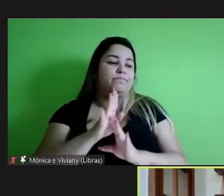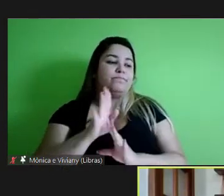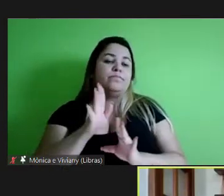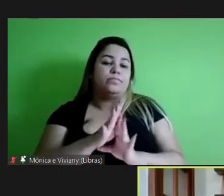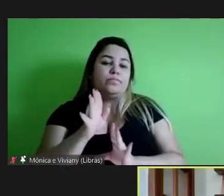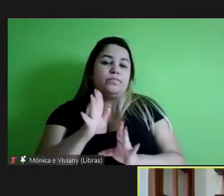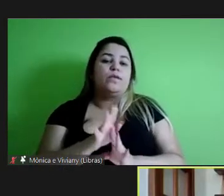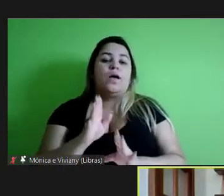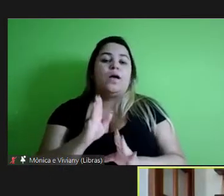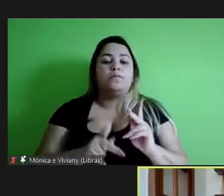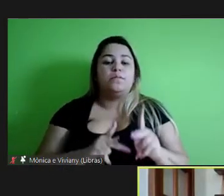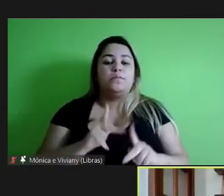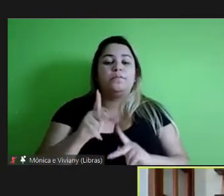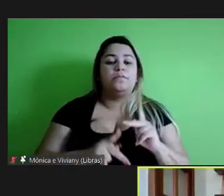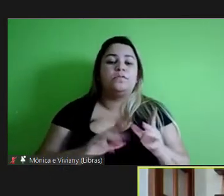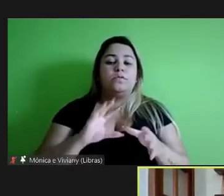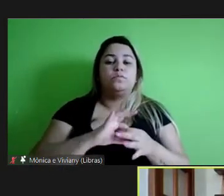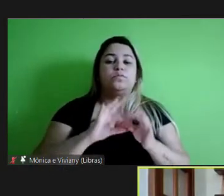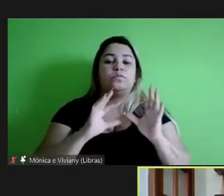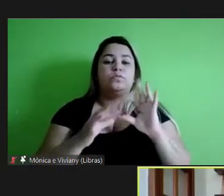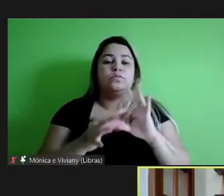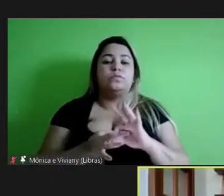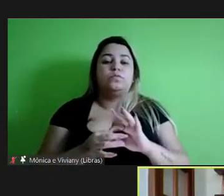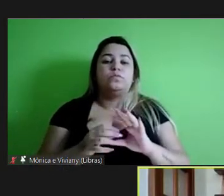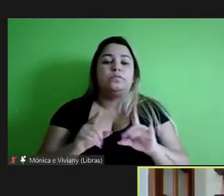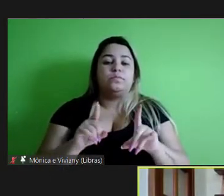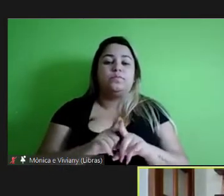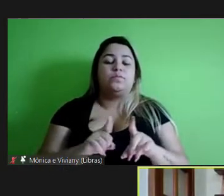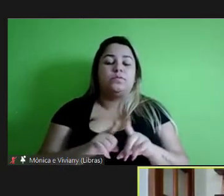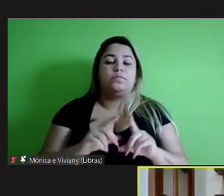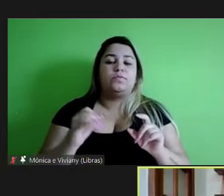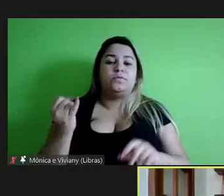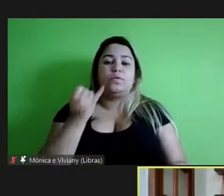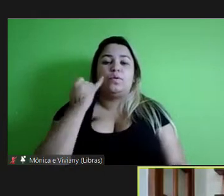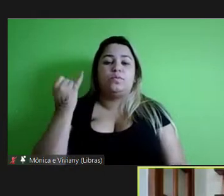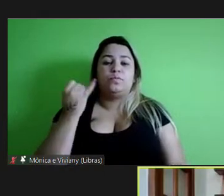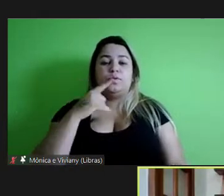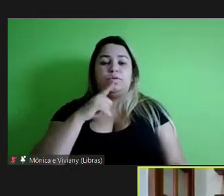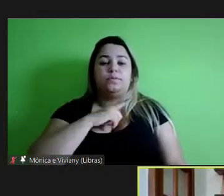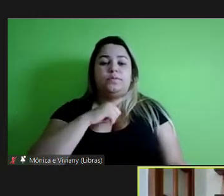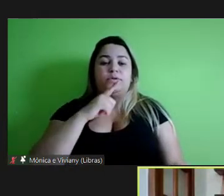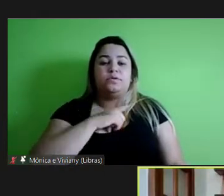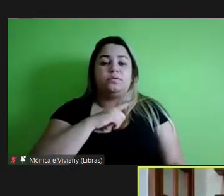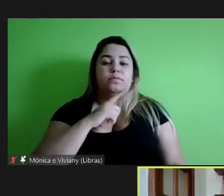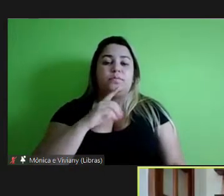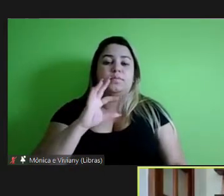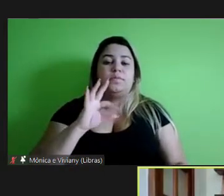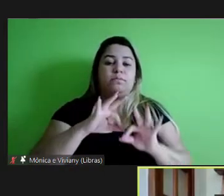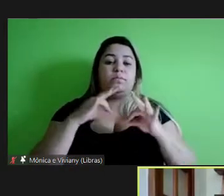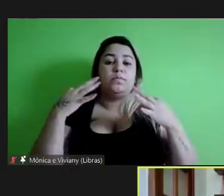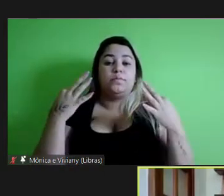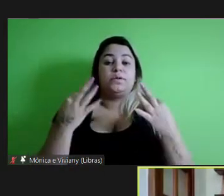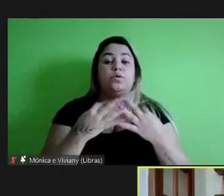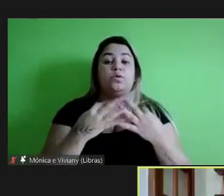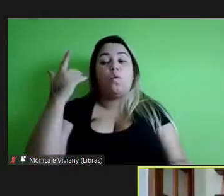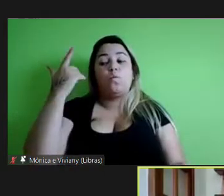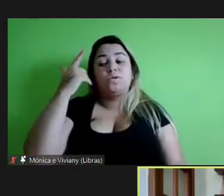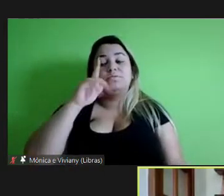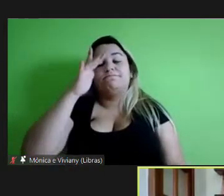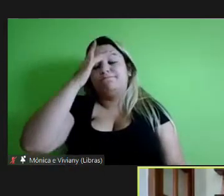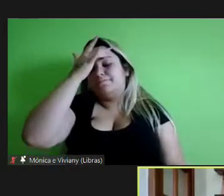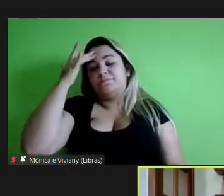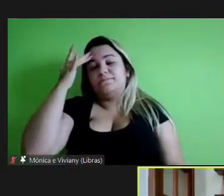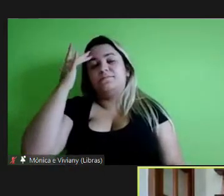the population with this context that was necessary. It was great because I even oriented my